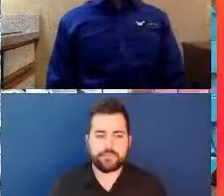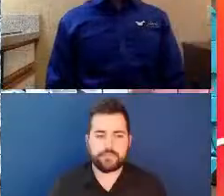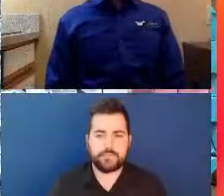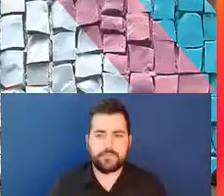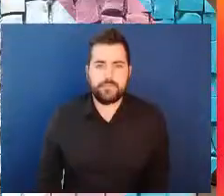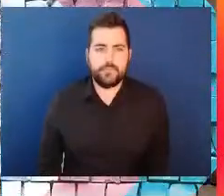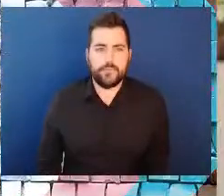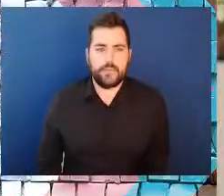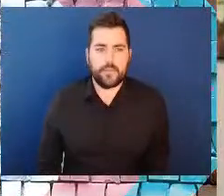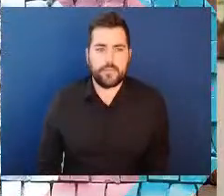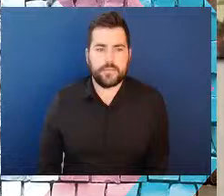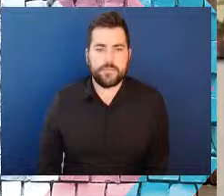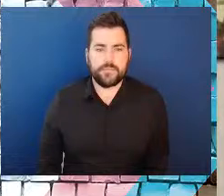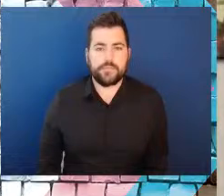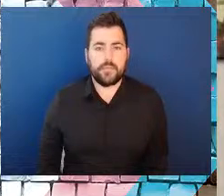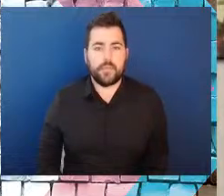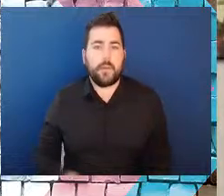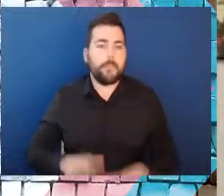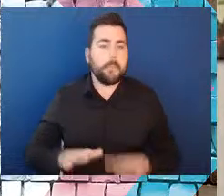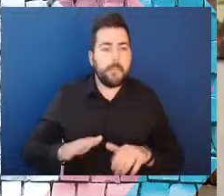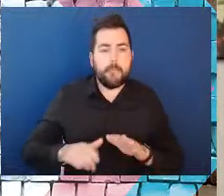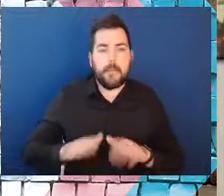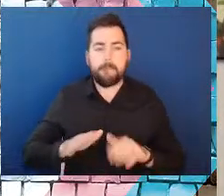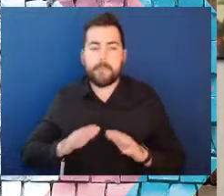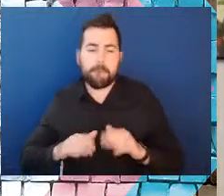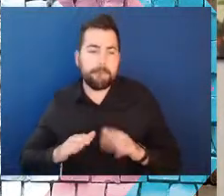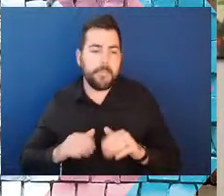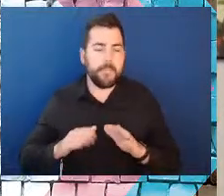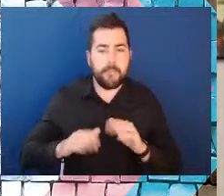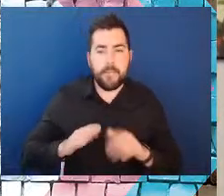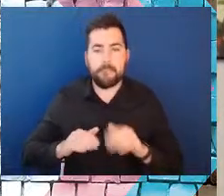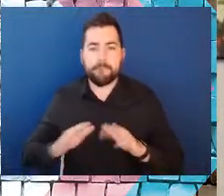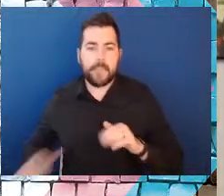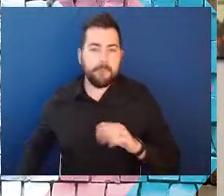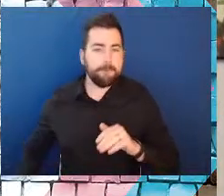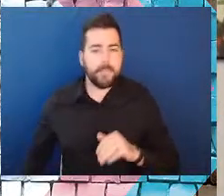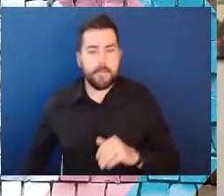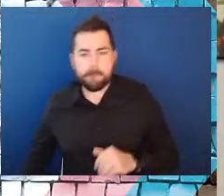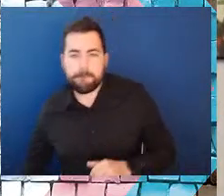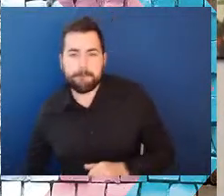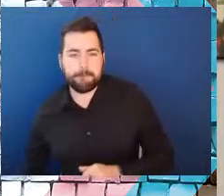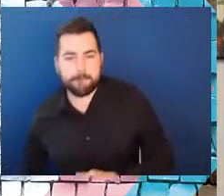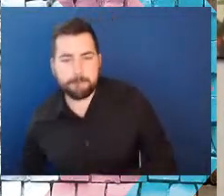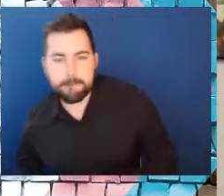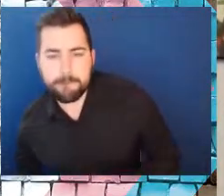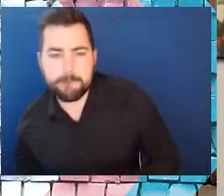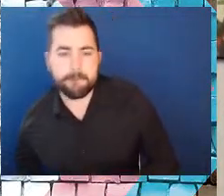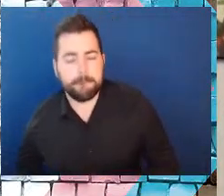Thank you.